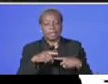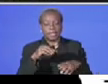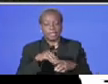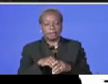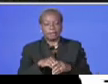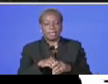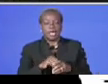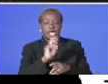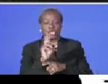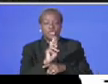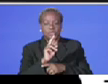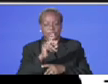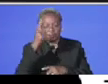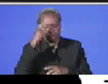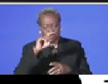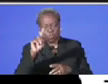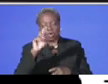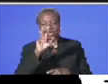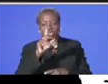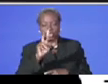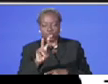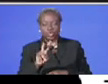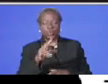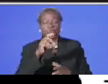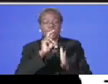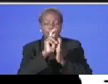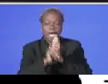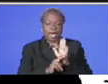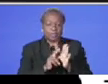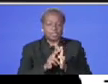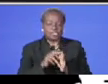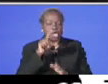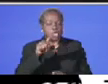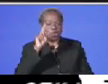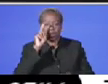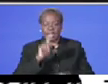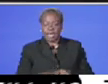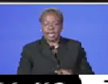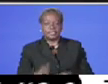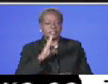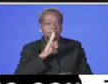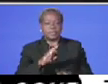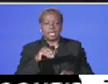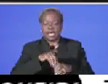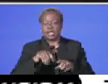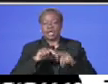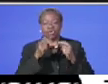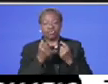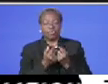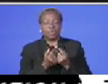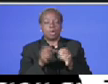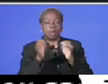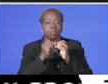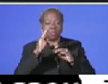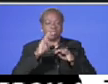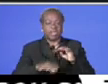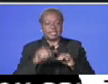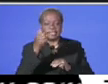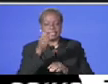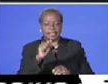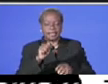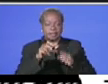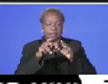and use it for about 2 hours. And you cannot be of a group of more than 10